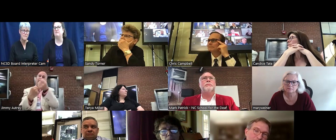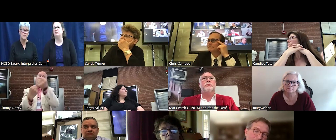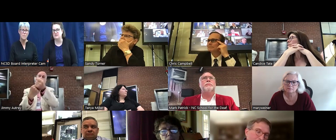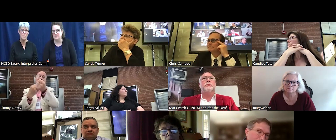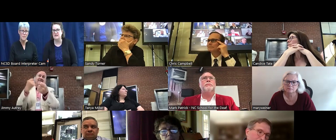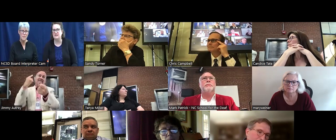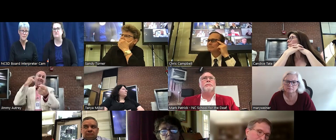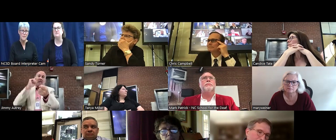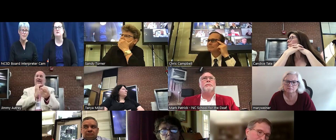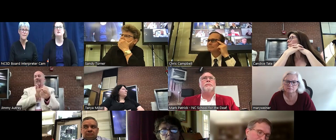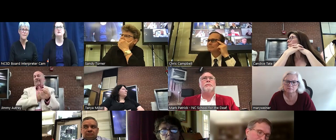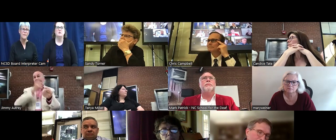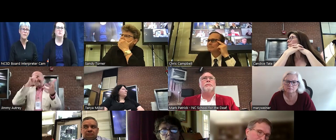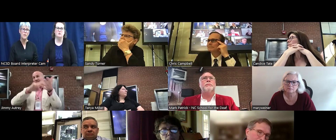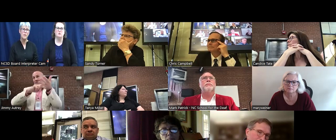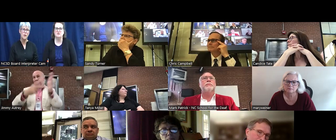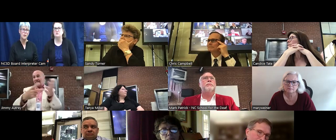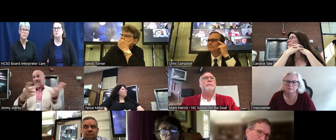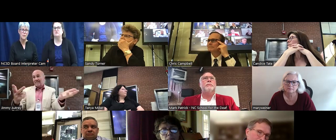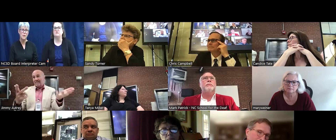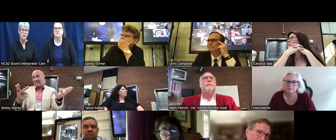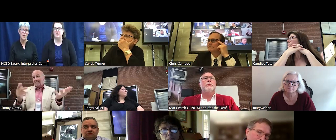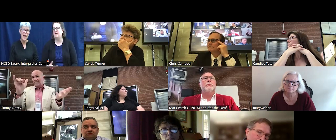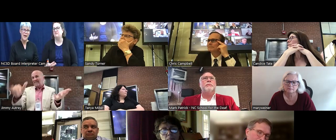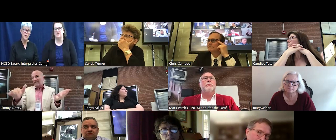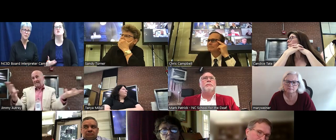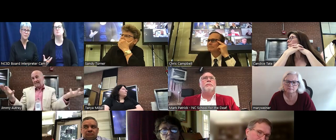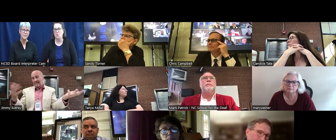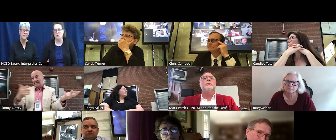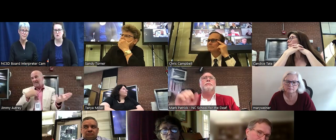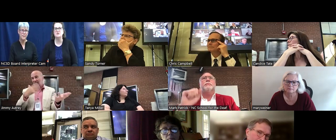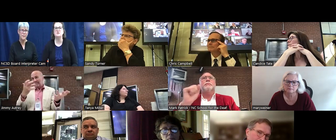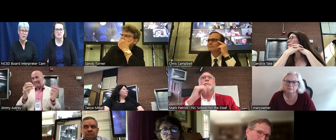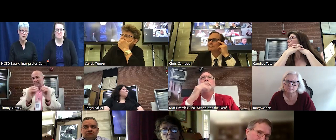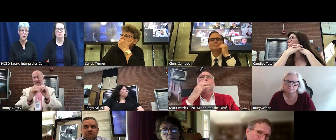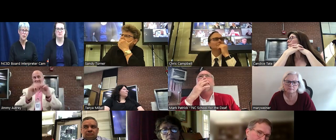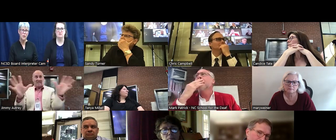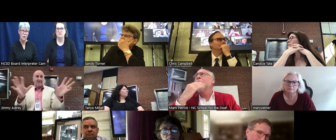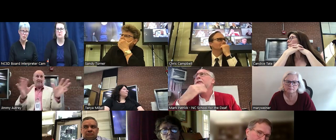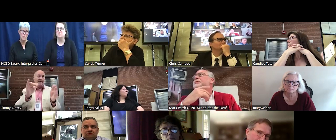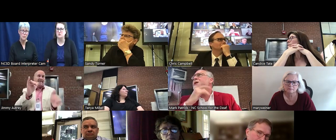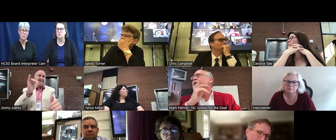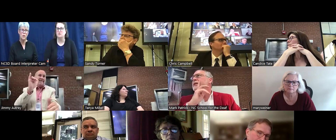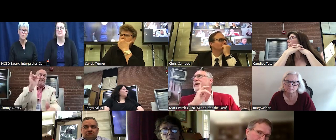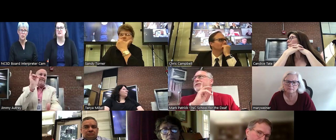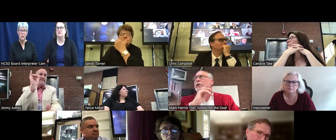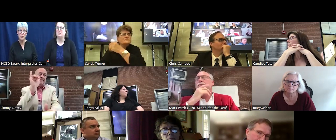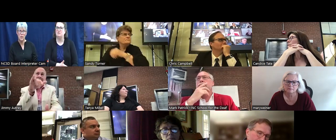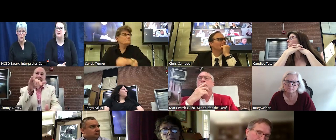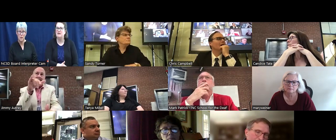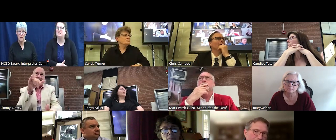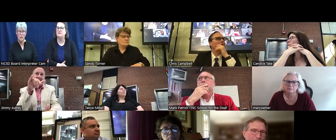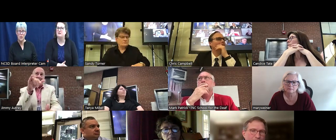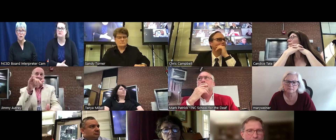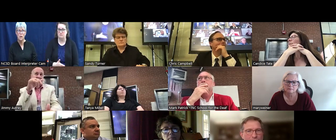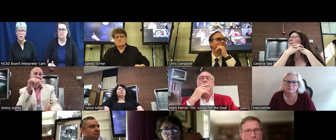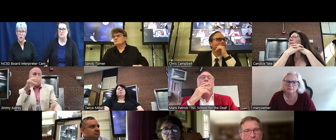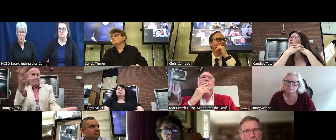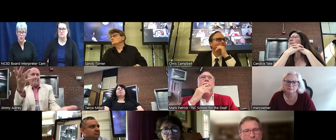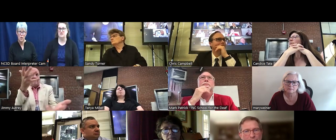have a representative or some sort of advocate or support for the school that's going to be in